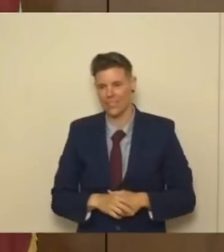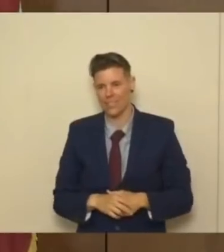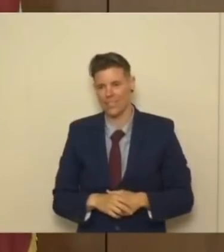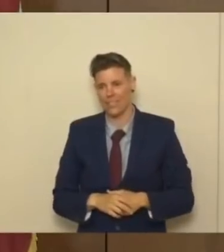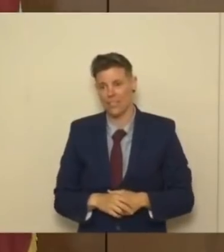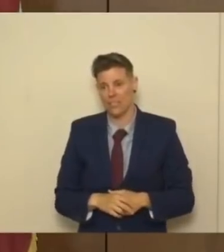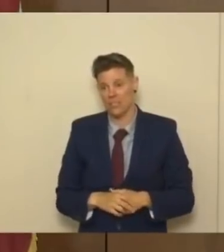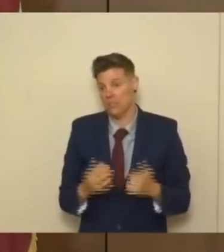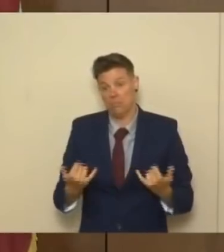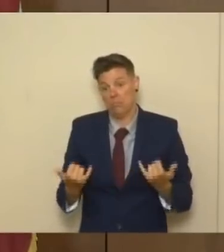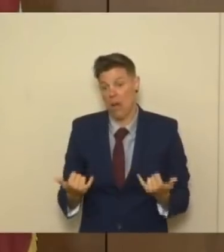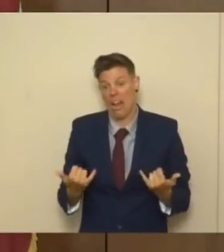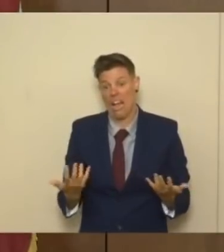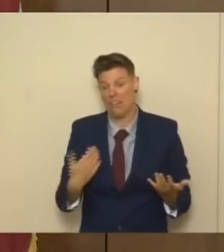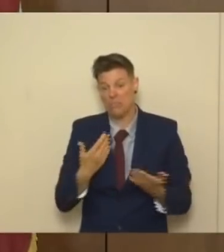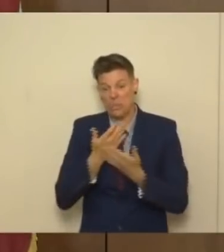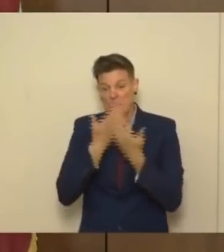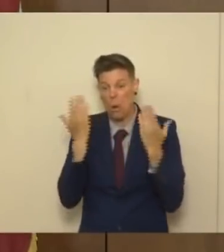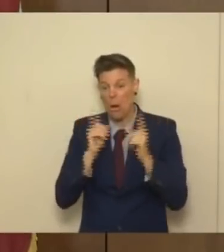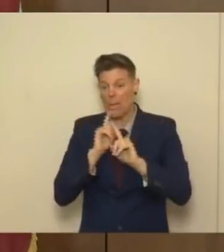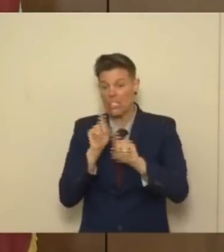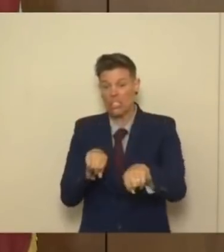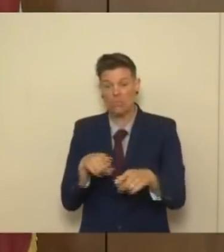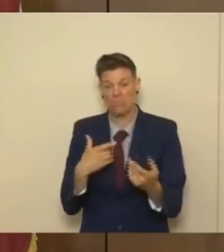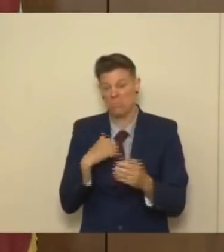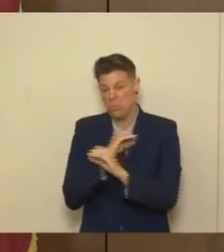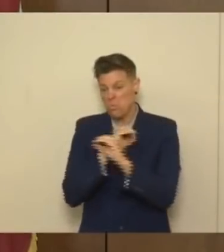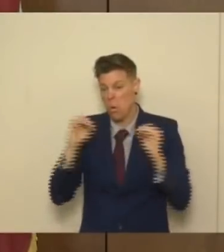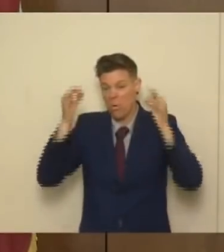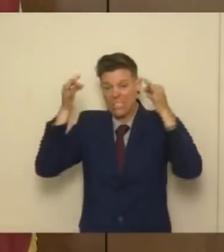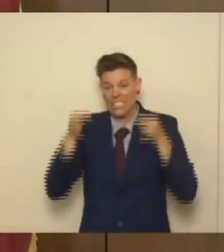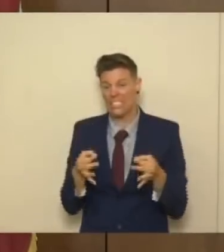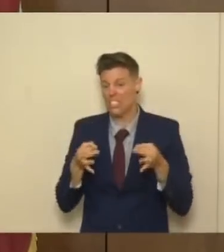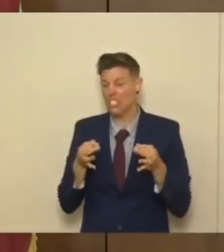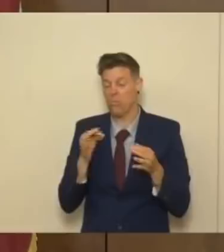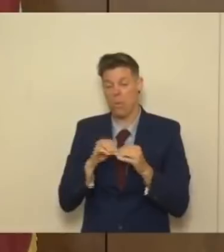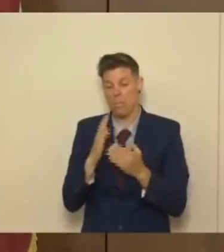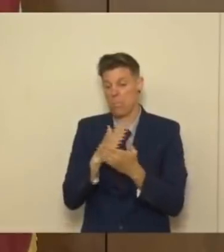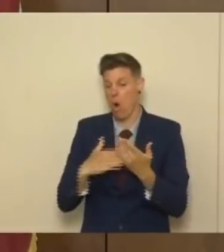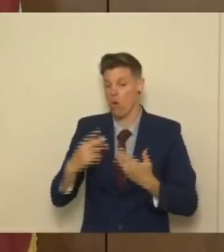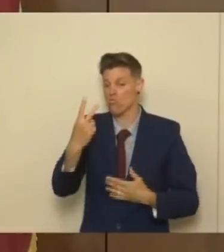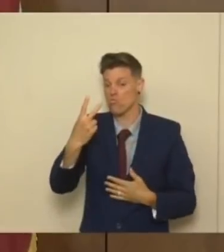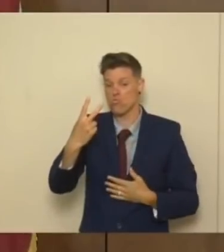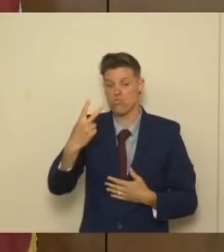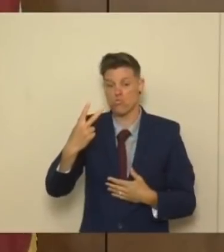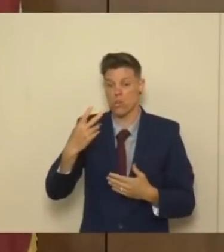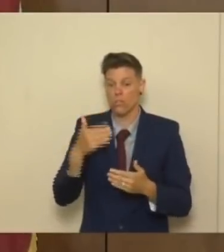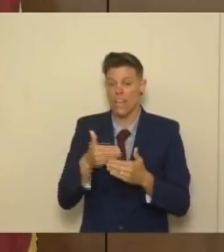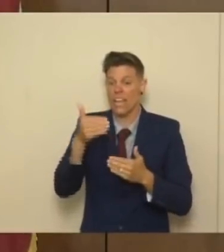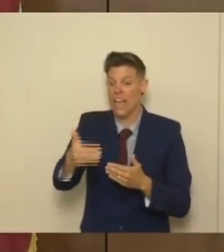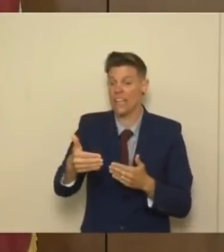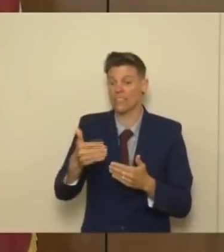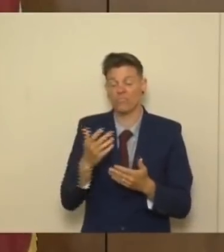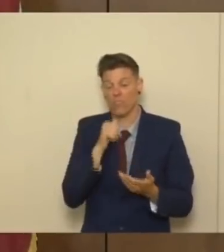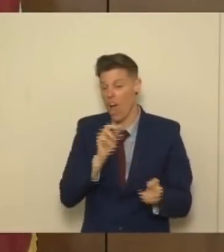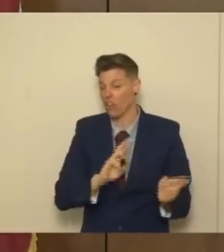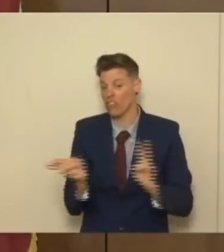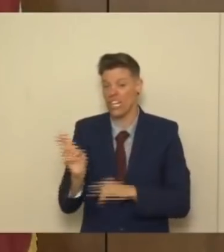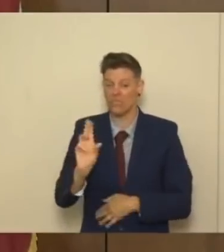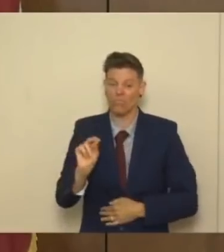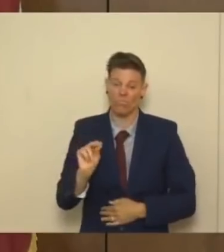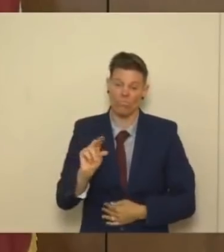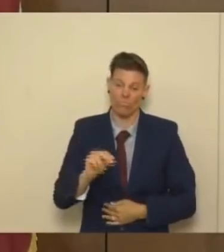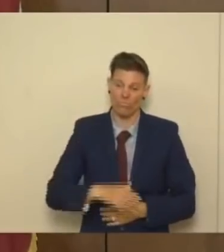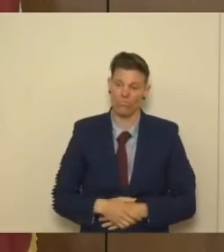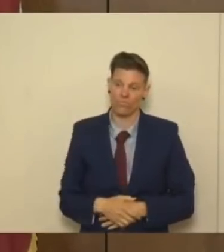today about phase 2. We're ready. I think businesses are ready. They're demonstrating that they can do COVID-safe practices. I heard